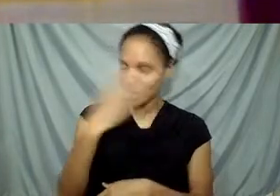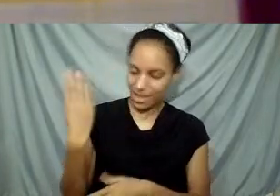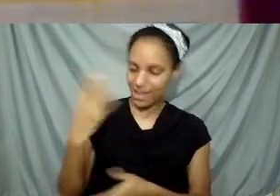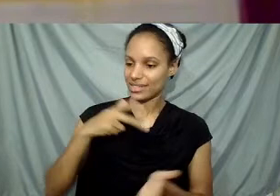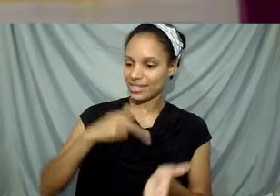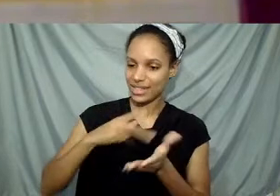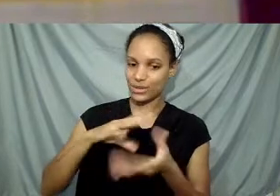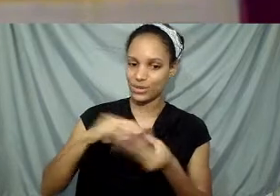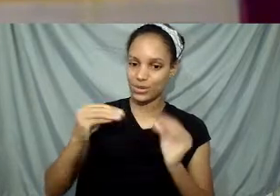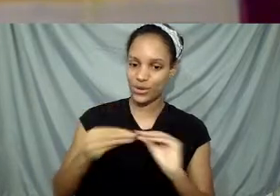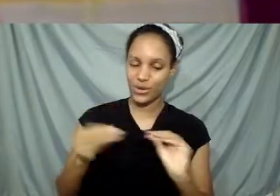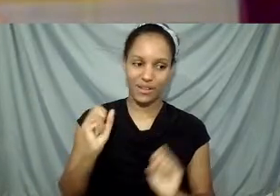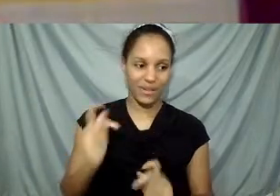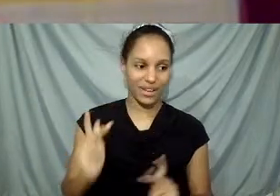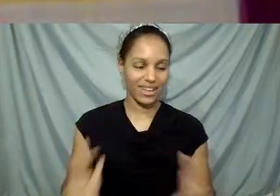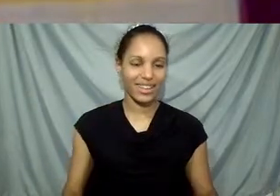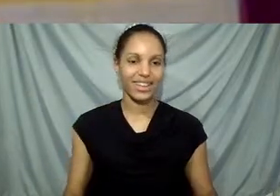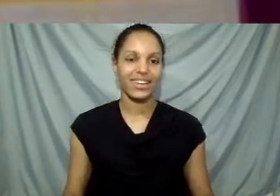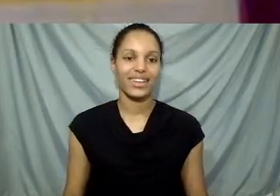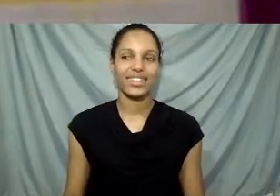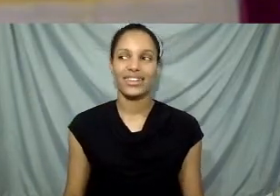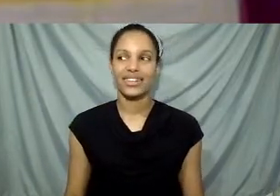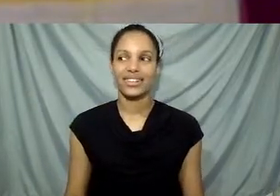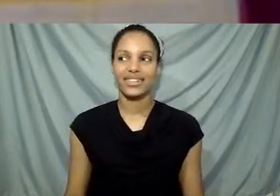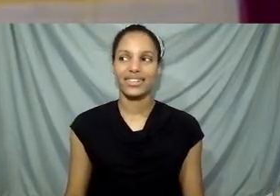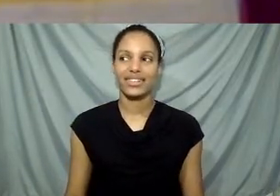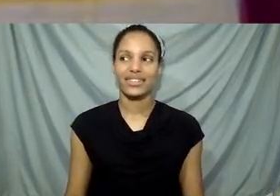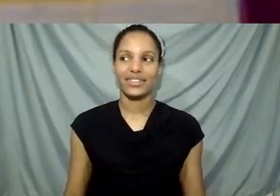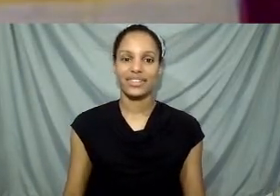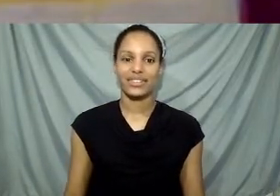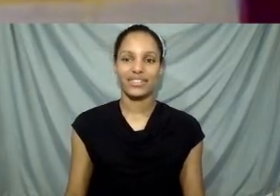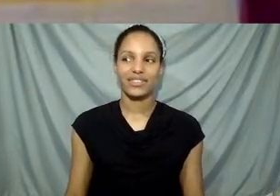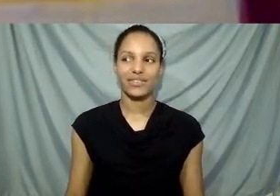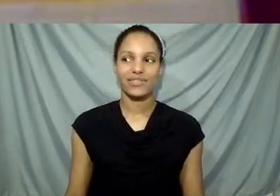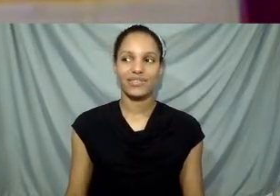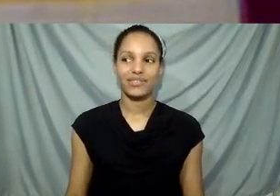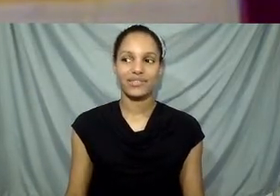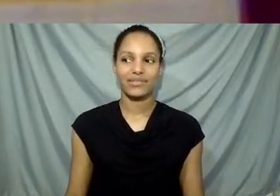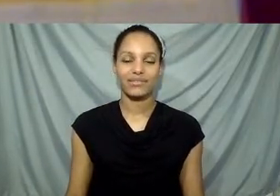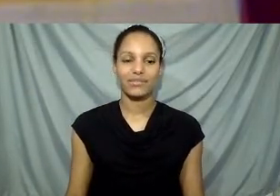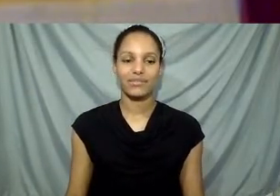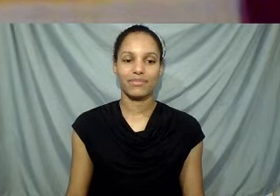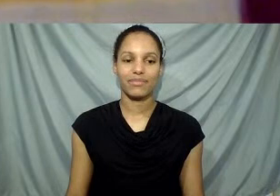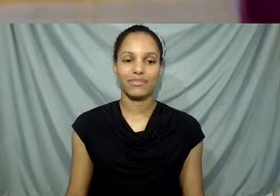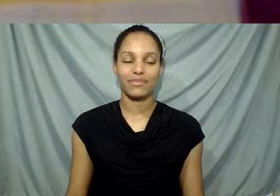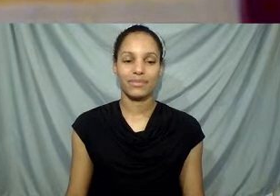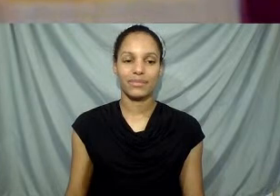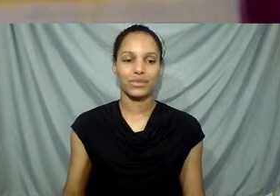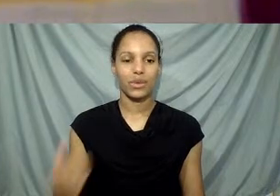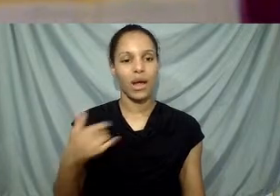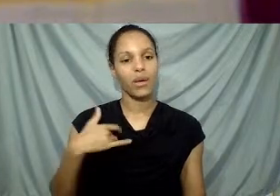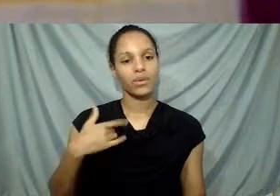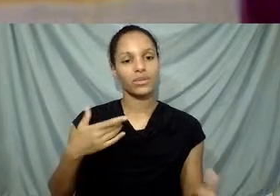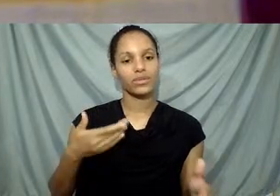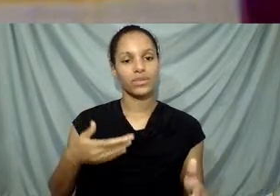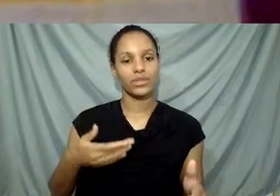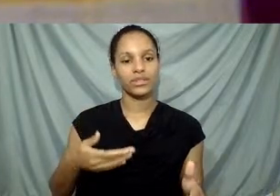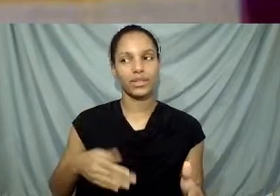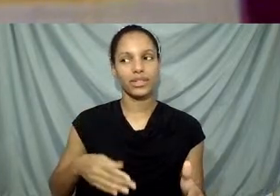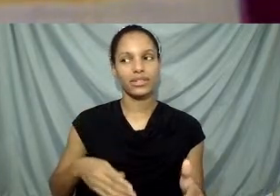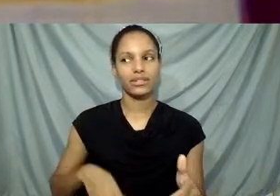right, now I was born in Mandeville, which is in Jamaica. It's in